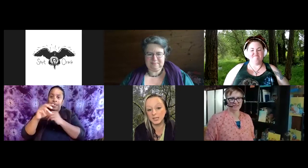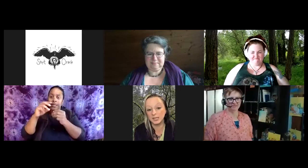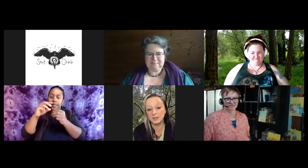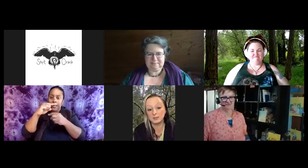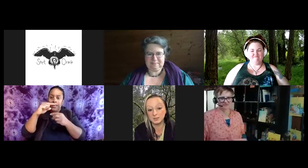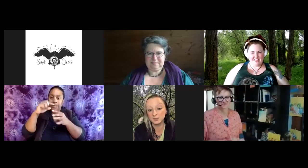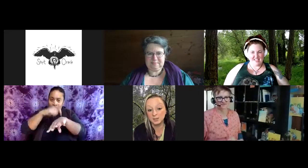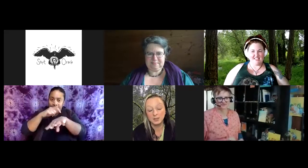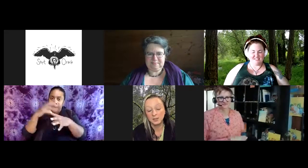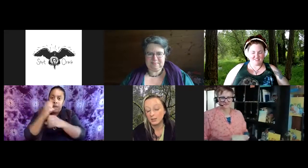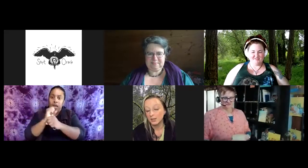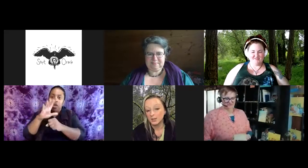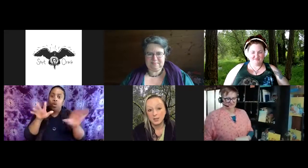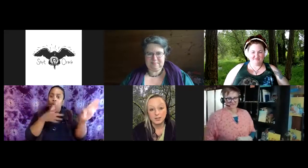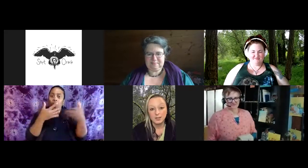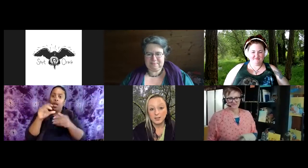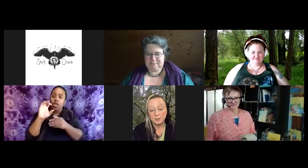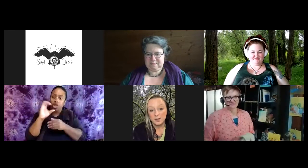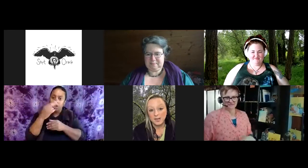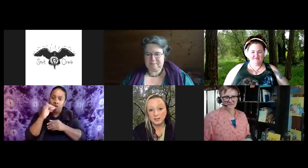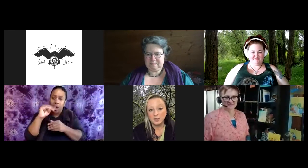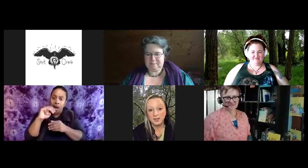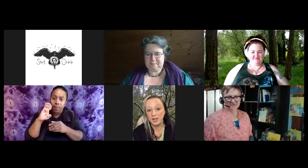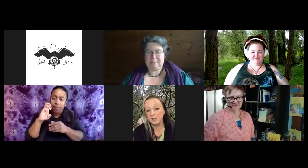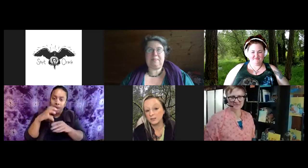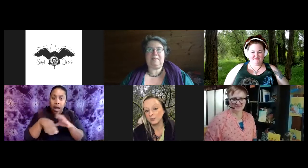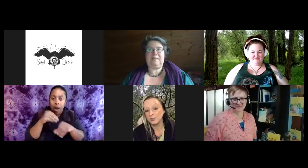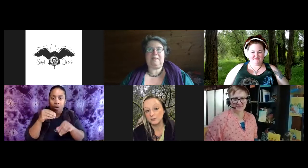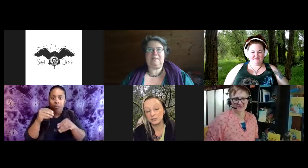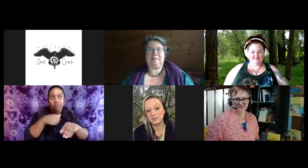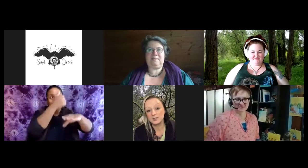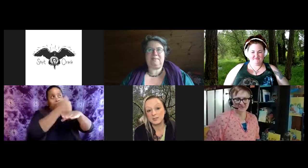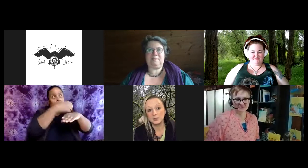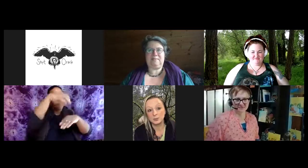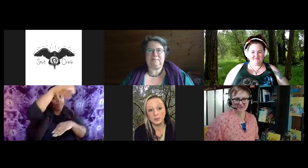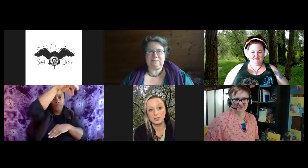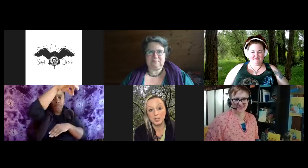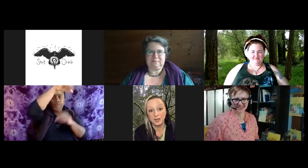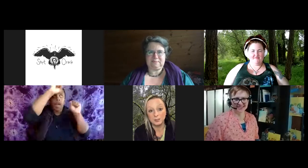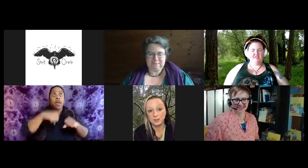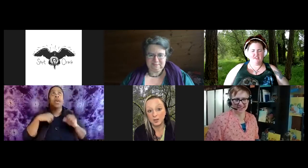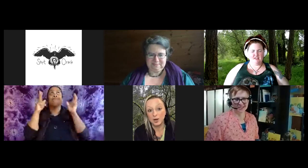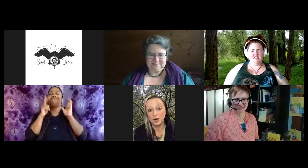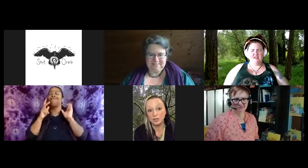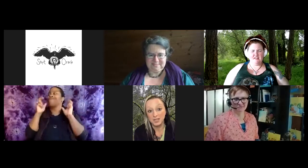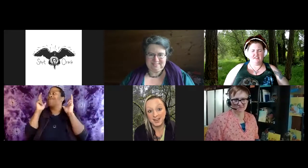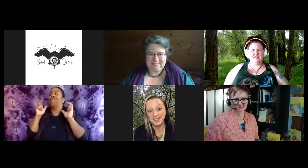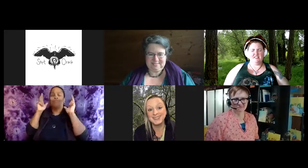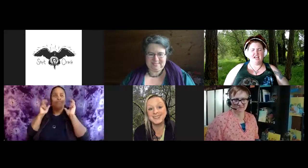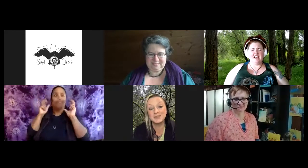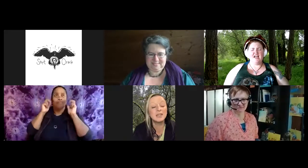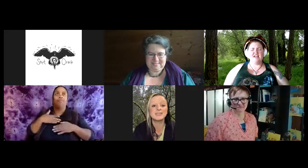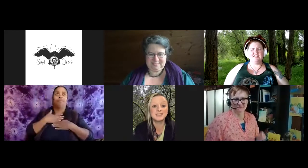now. And oh man, I could just listen to wind chimes all